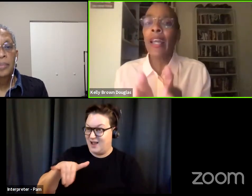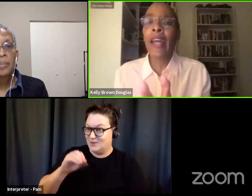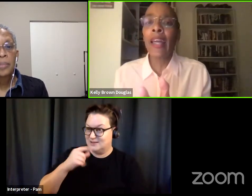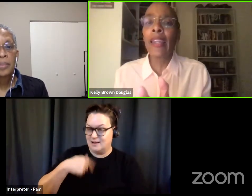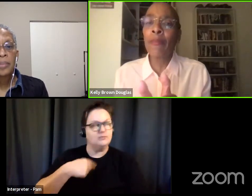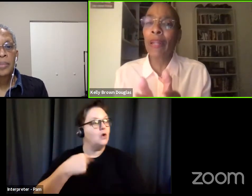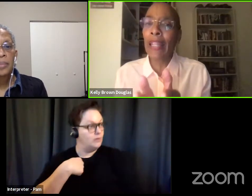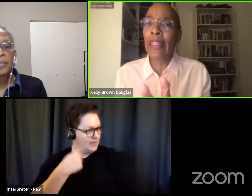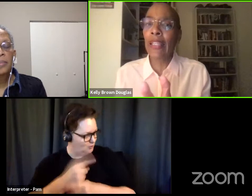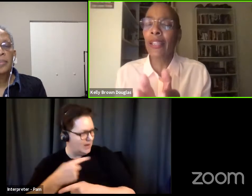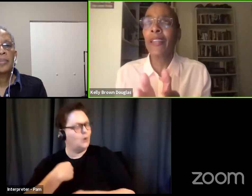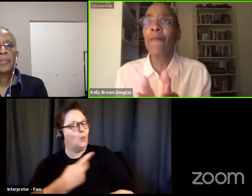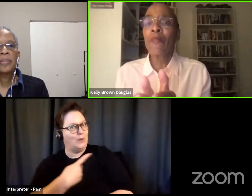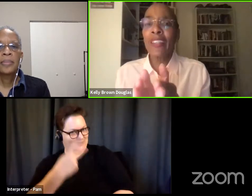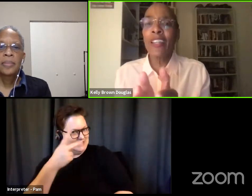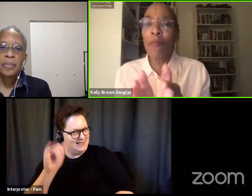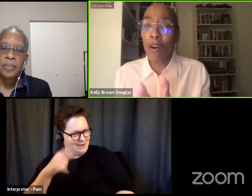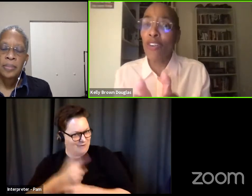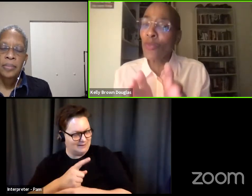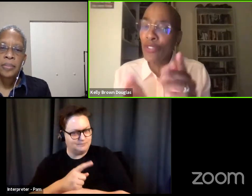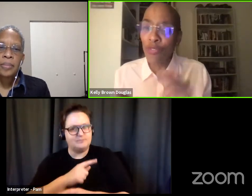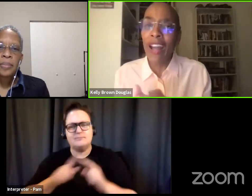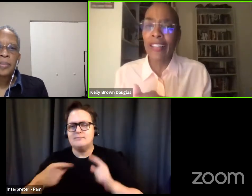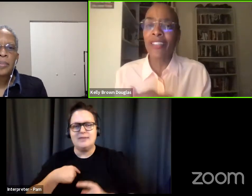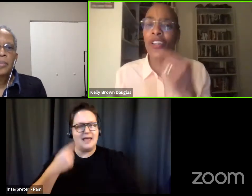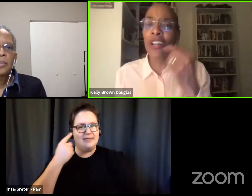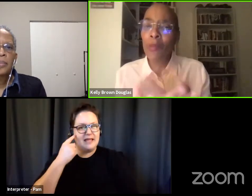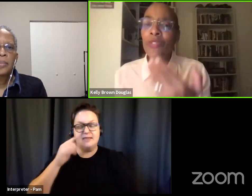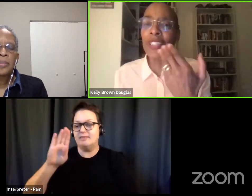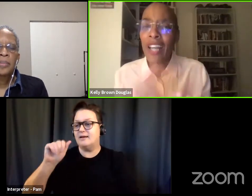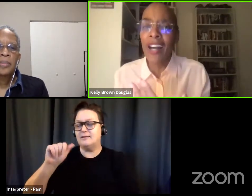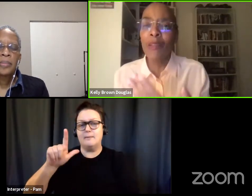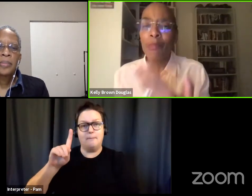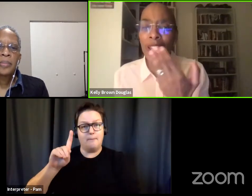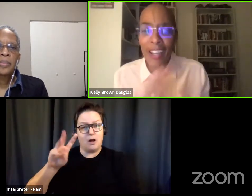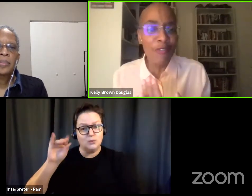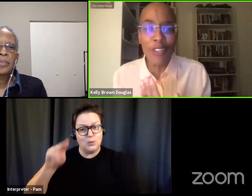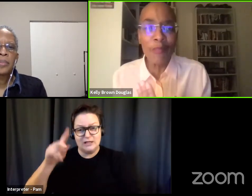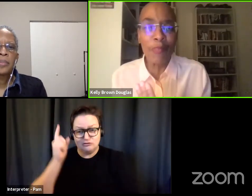it. But I think that, you know, Baldwin's right. There comes